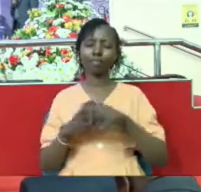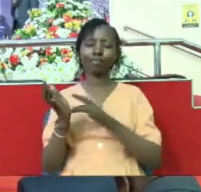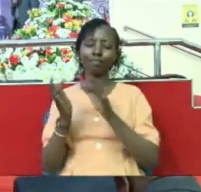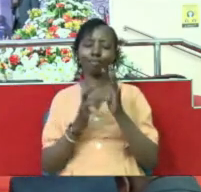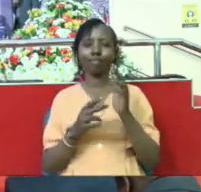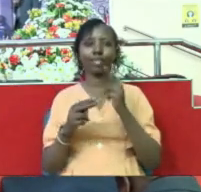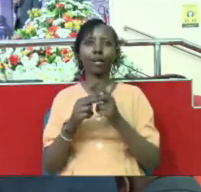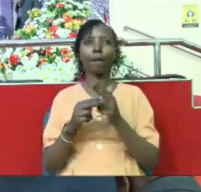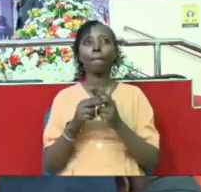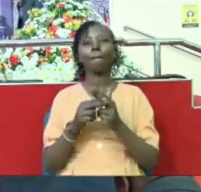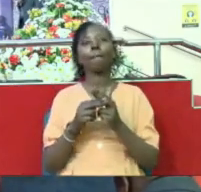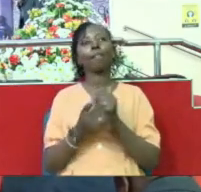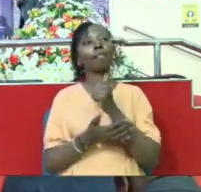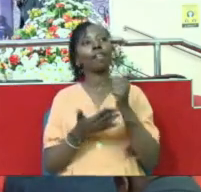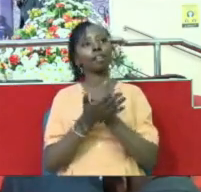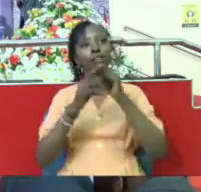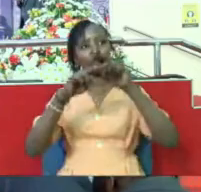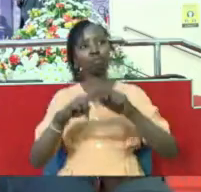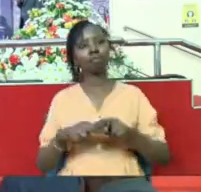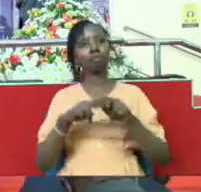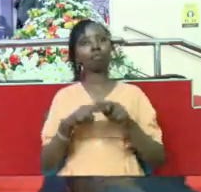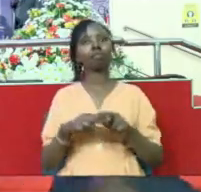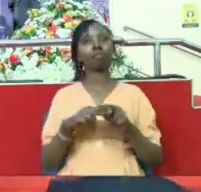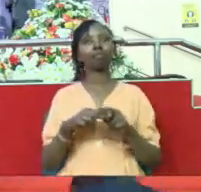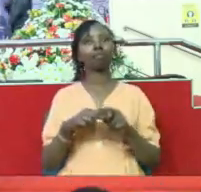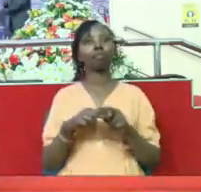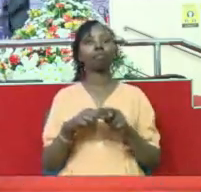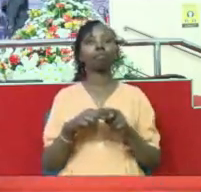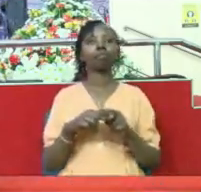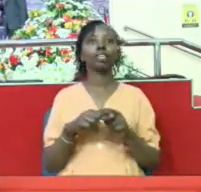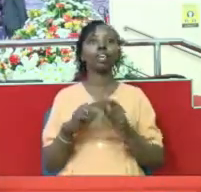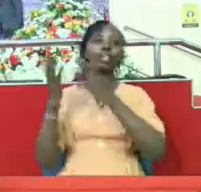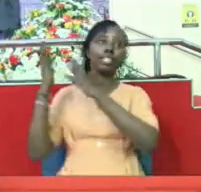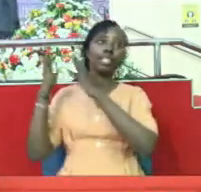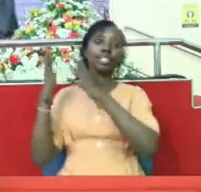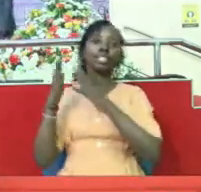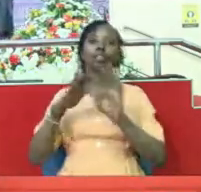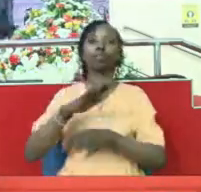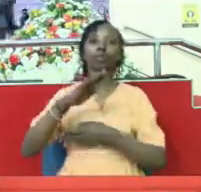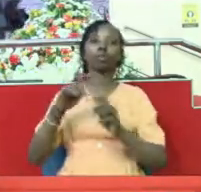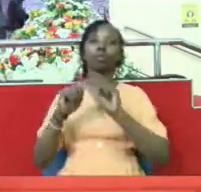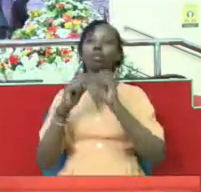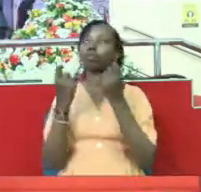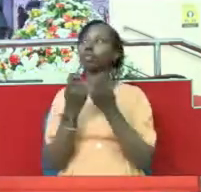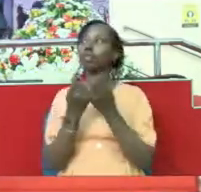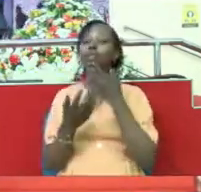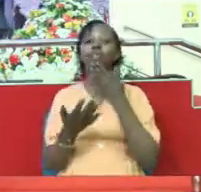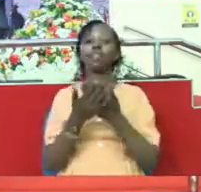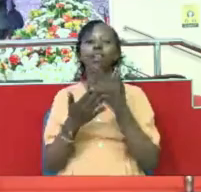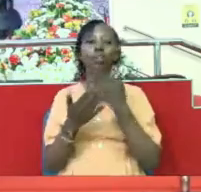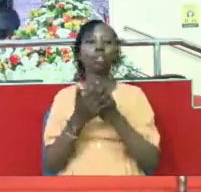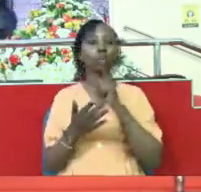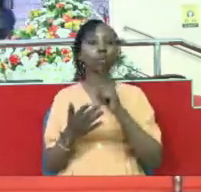jina la Yesu. Let's get seated in the presence of the Lord. Let's appreciate the choir. Kwa wachangilie wana choir. The worship team, thank you so much. Kipindi